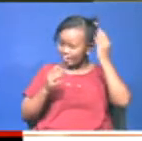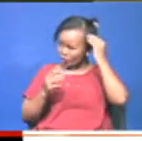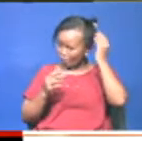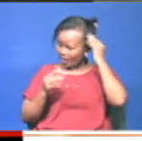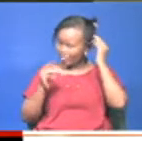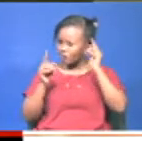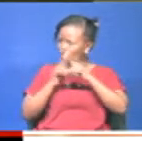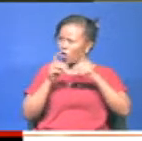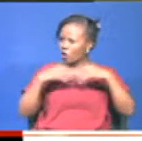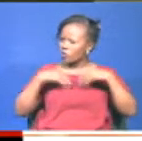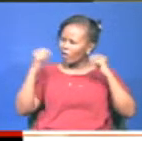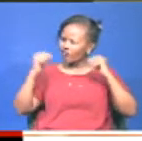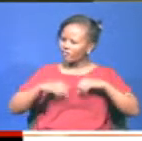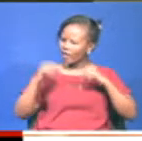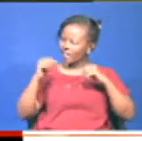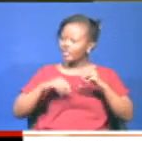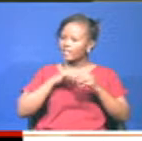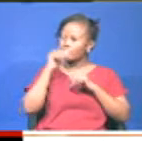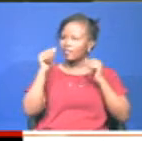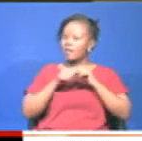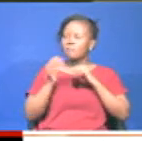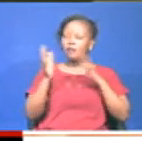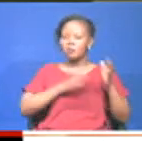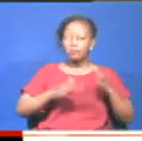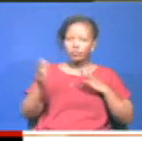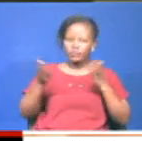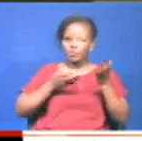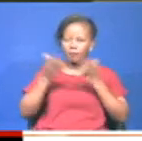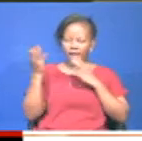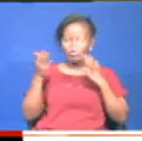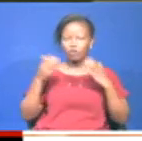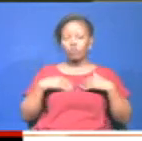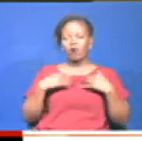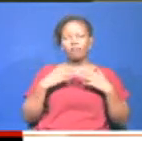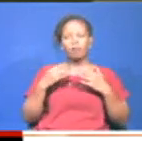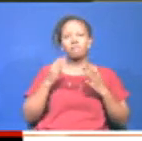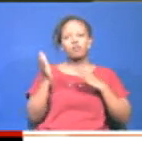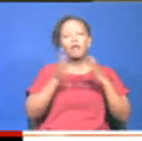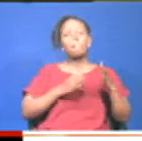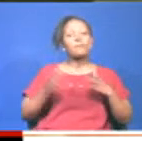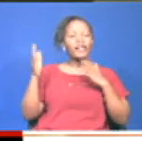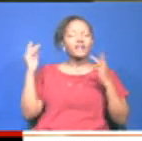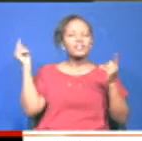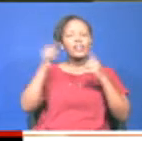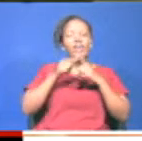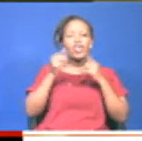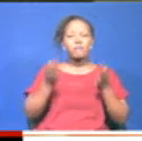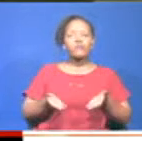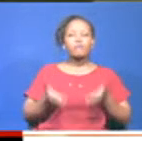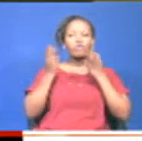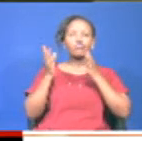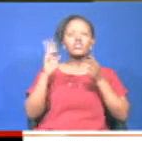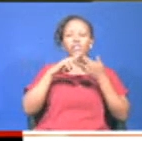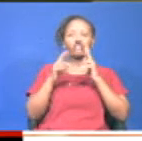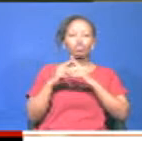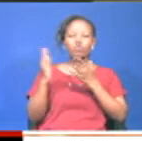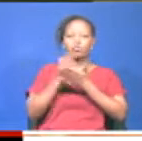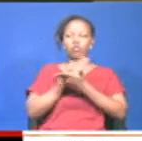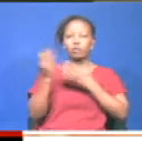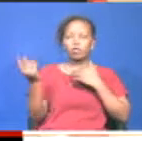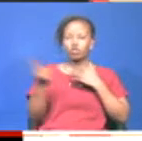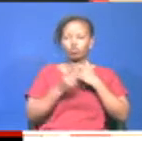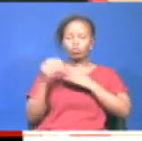resumption of scheduled flights to Mogadishu in a deal that is aimed at improving ties between the two neighboring countries.